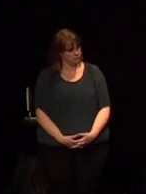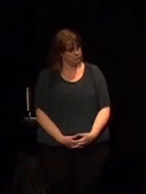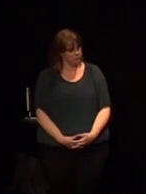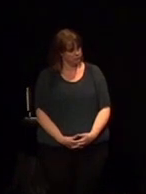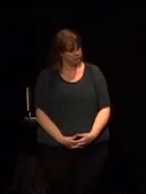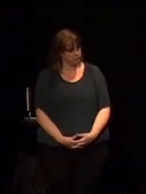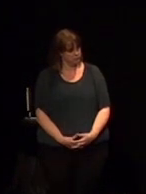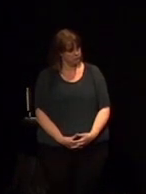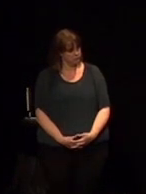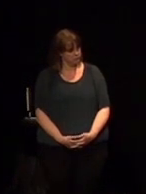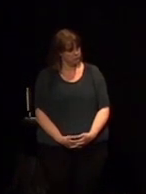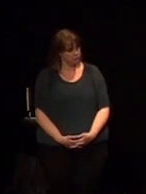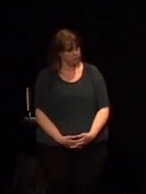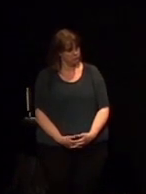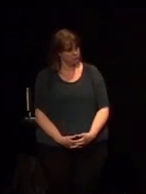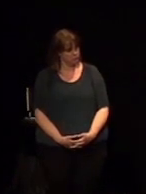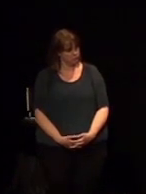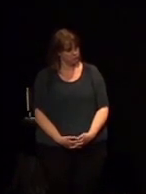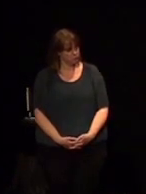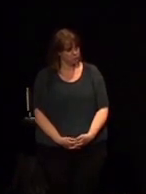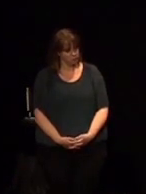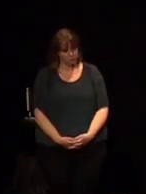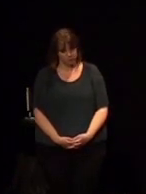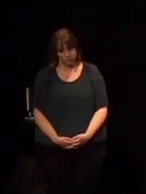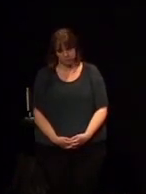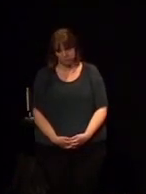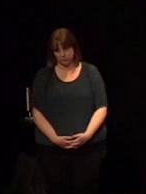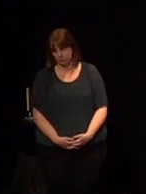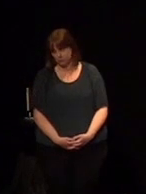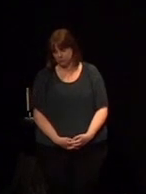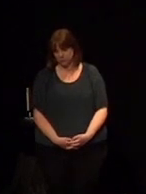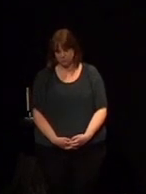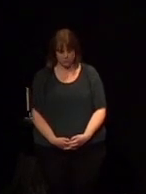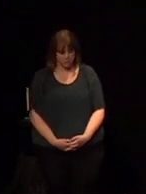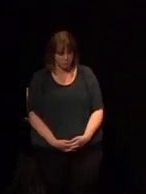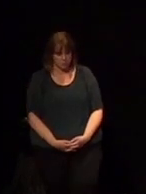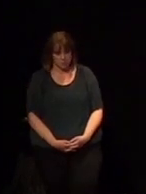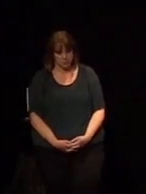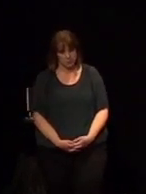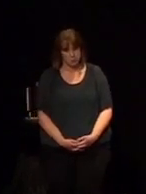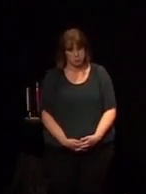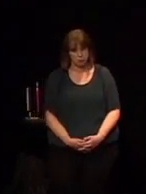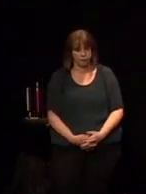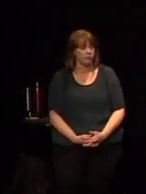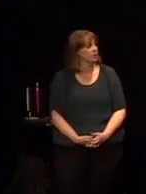standing, to make sure there's a connection, discussing with the director, clothing, all these kind of elements to make sure it feels a part of the show.